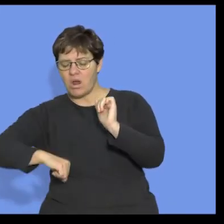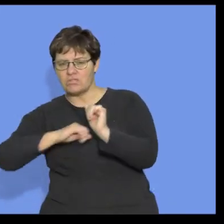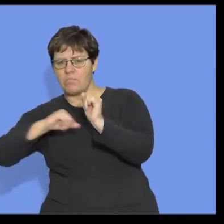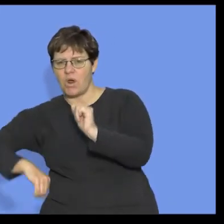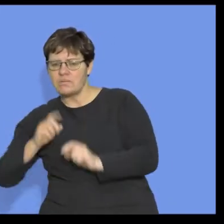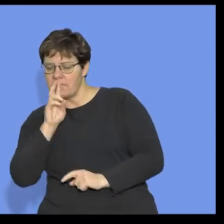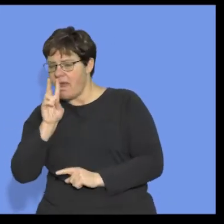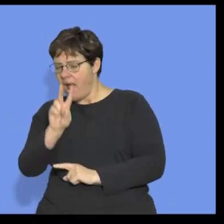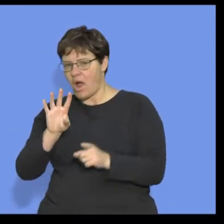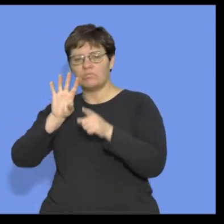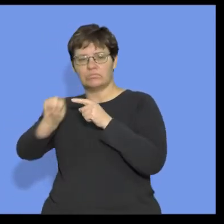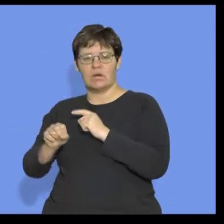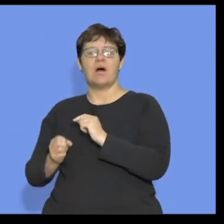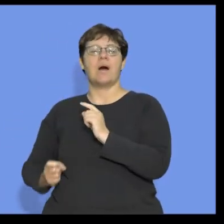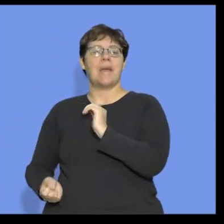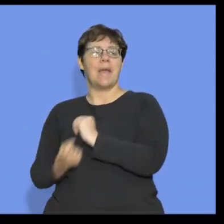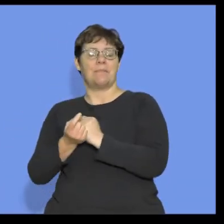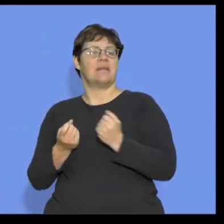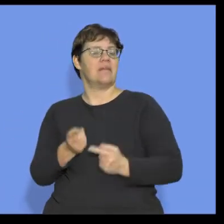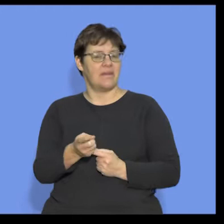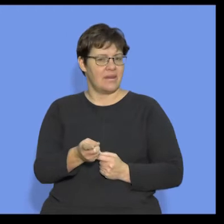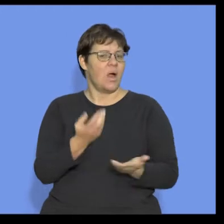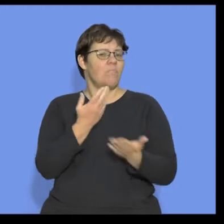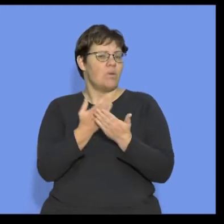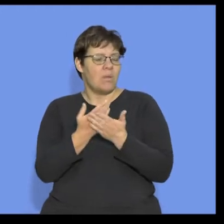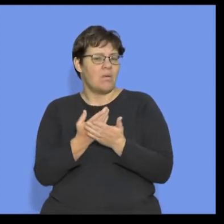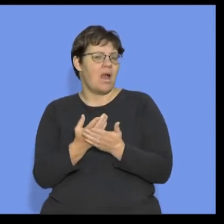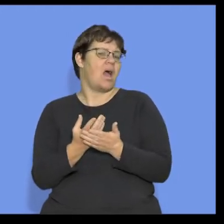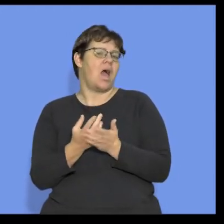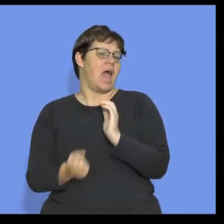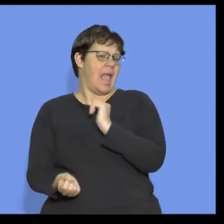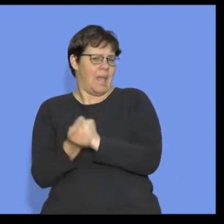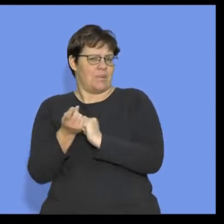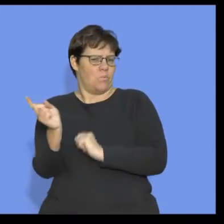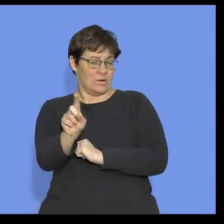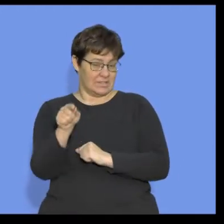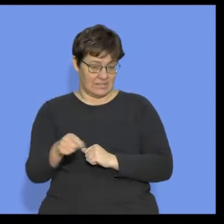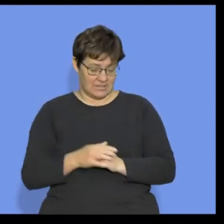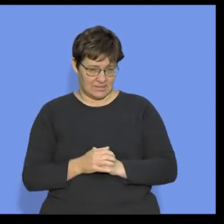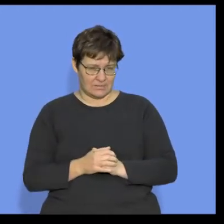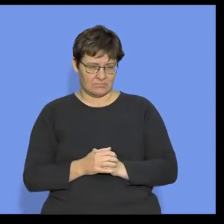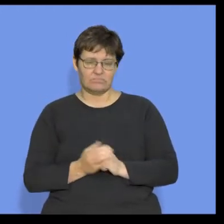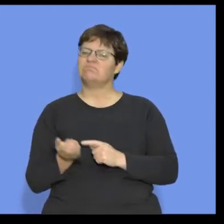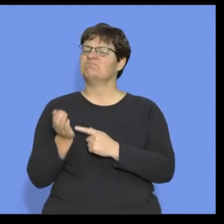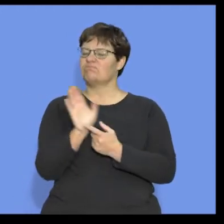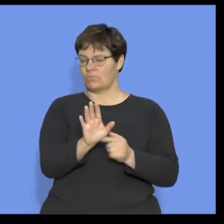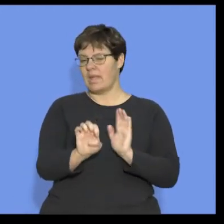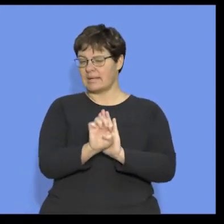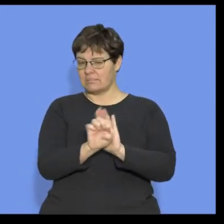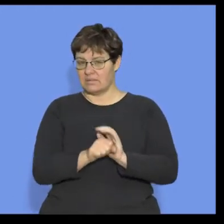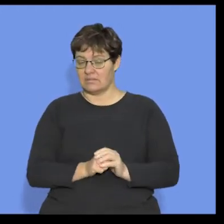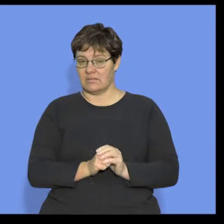outcomes of an event along with the probability of that outcome. Okay? I'll show you with an